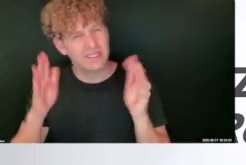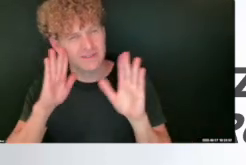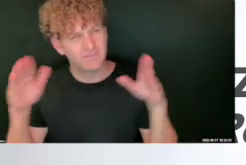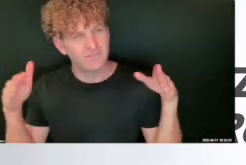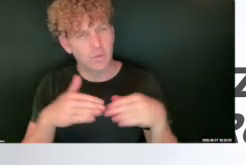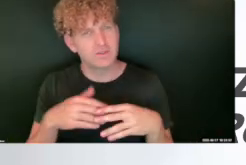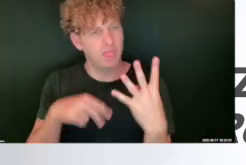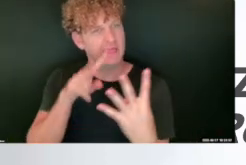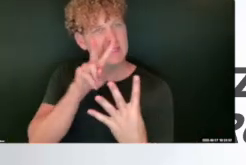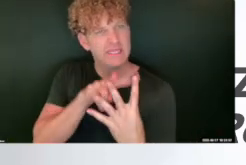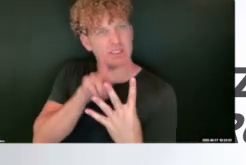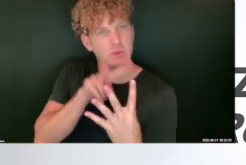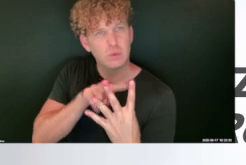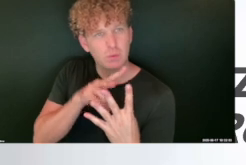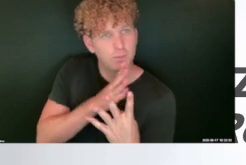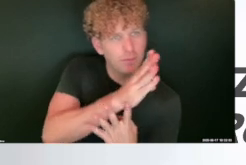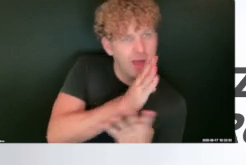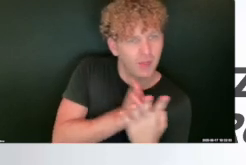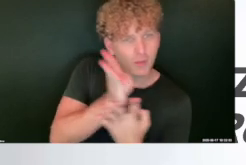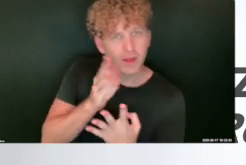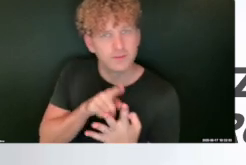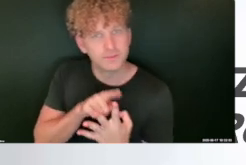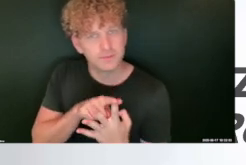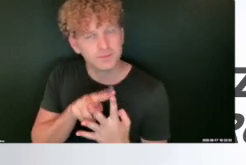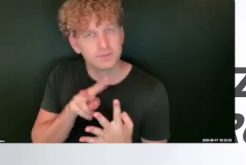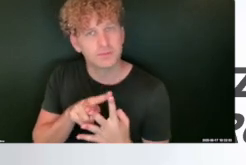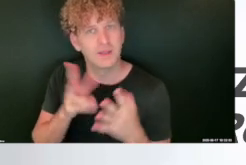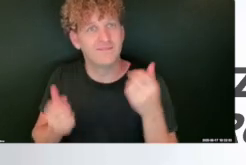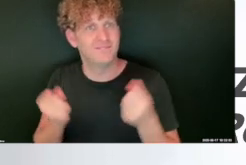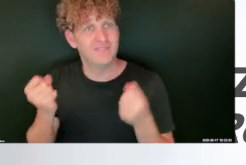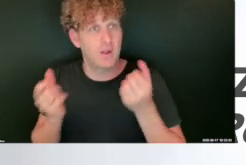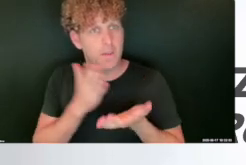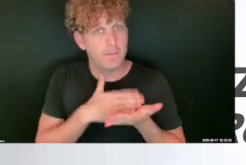vehicle that would not be recommended for the repair A pathway.